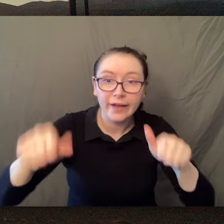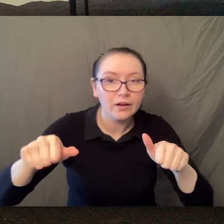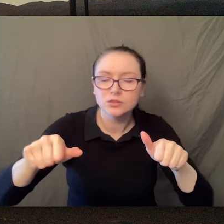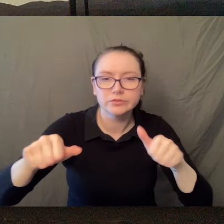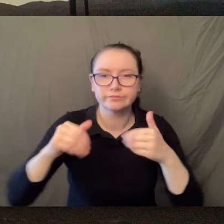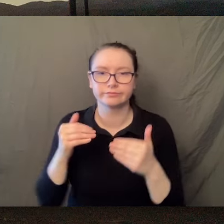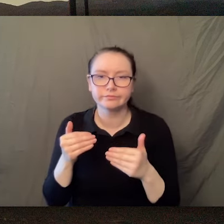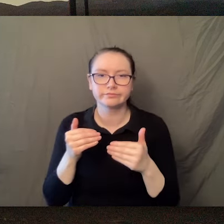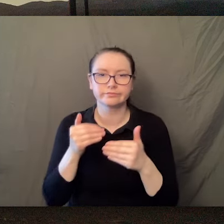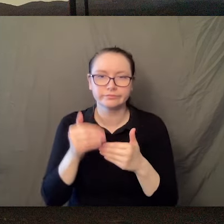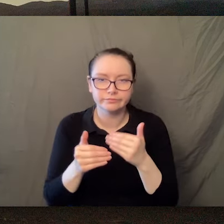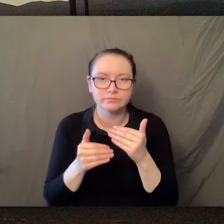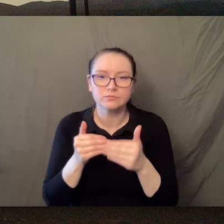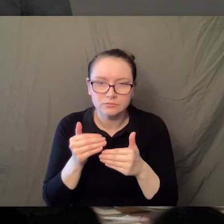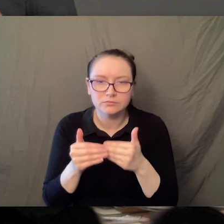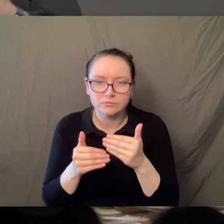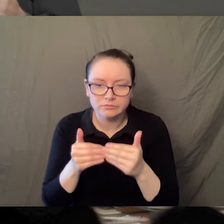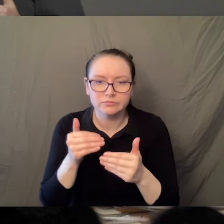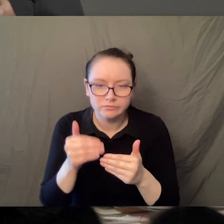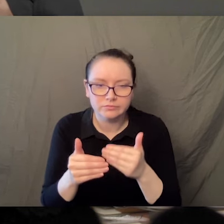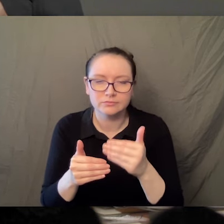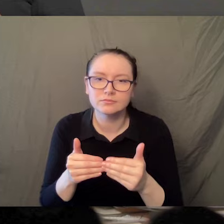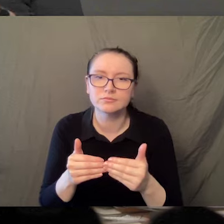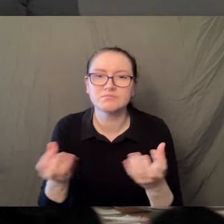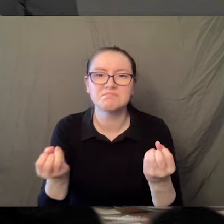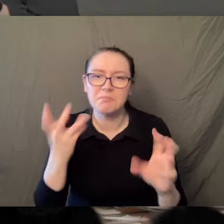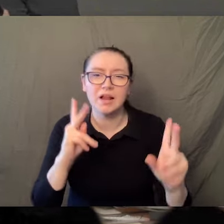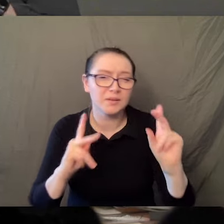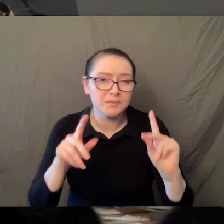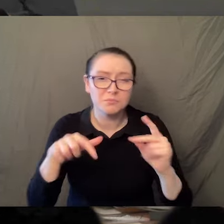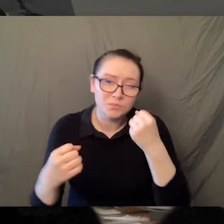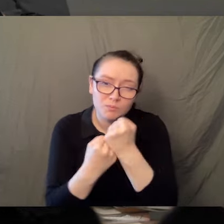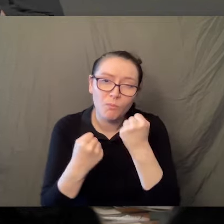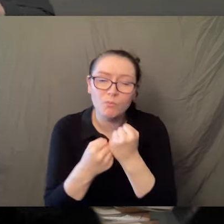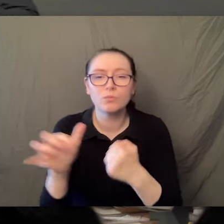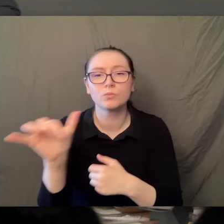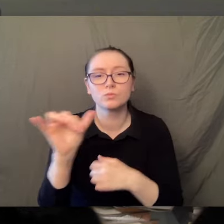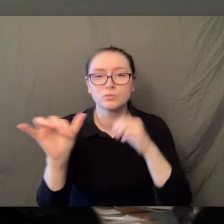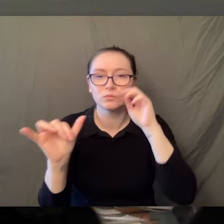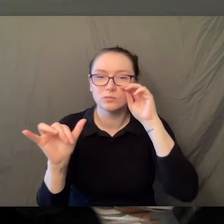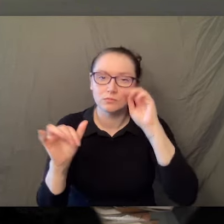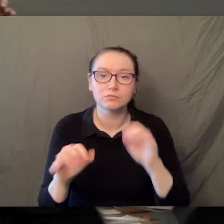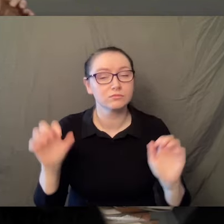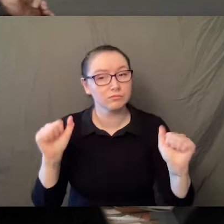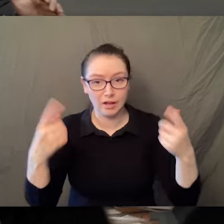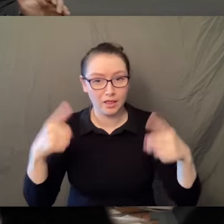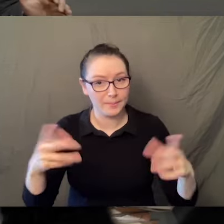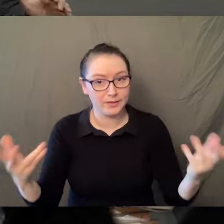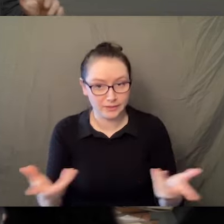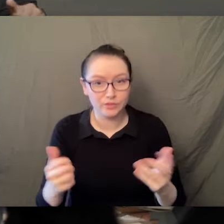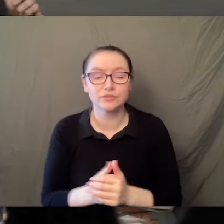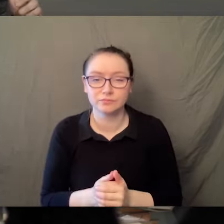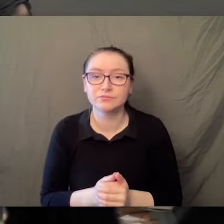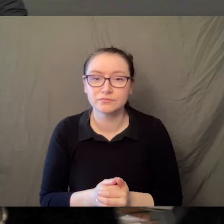people working together along the way. But trust me, extraordinary things happen in otherwise very ordinary